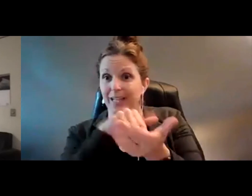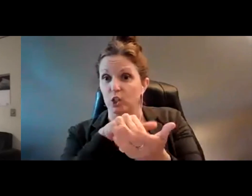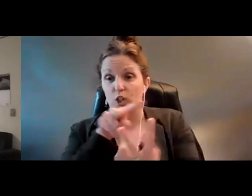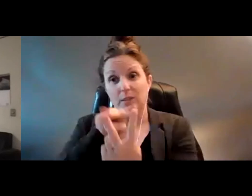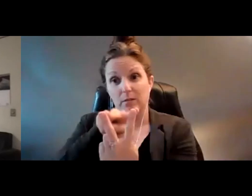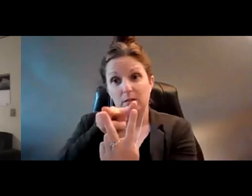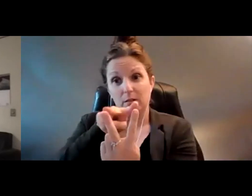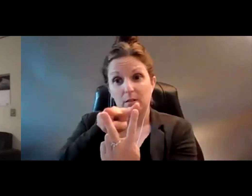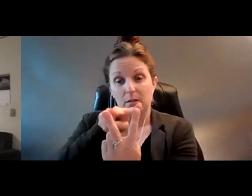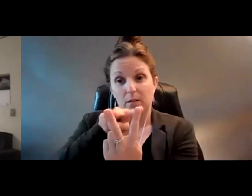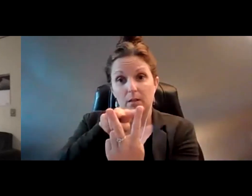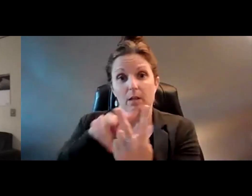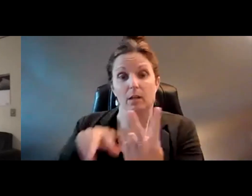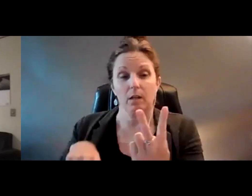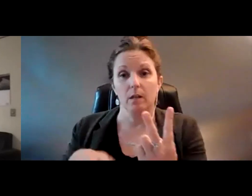through the chat.